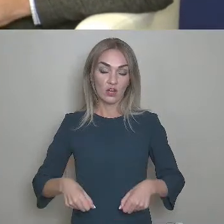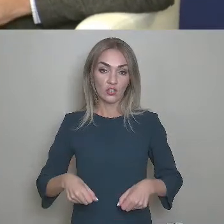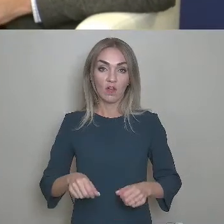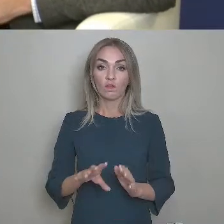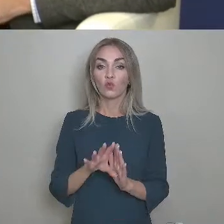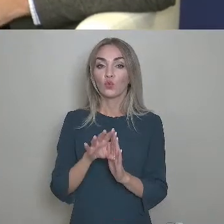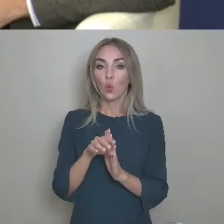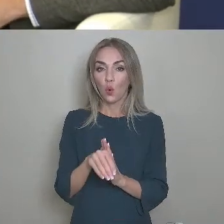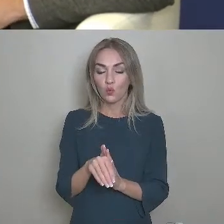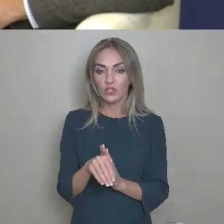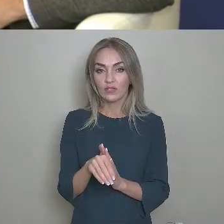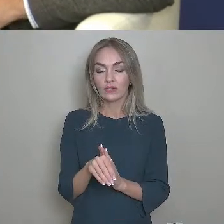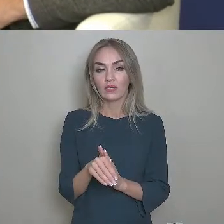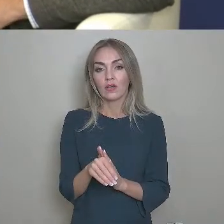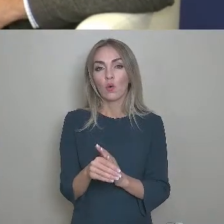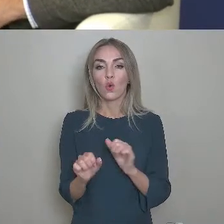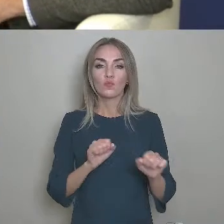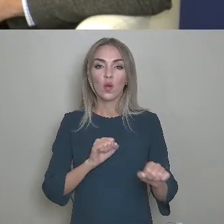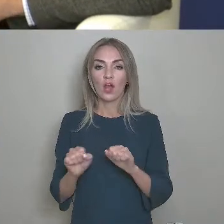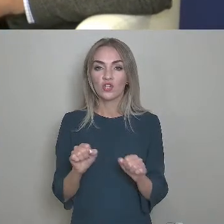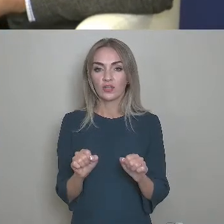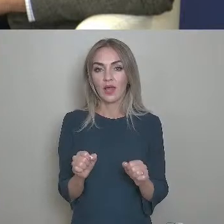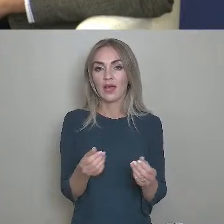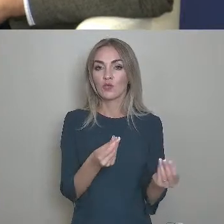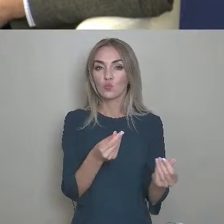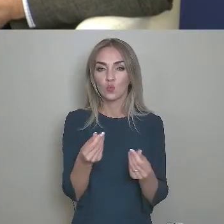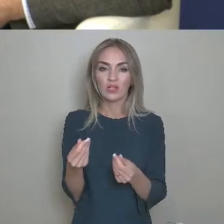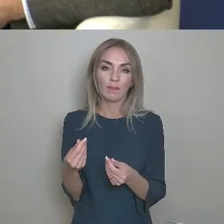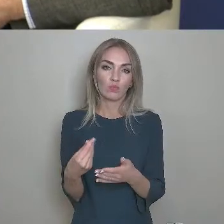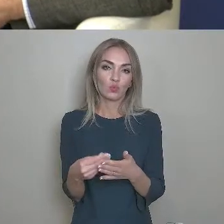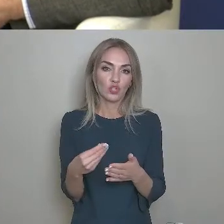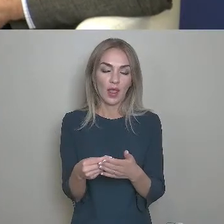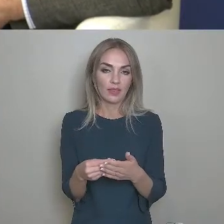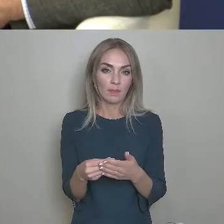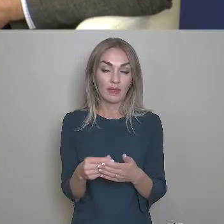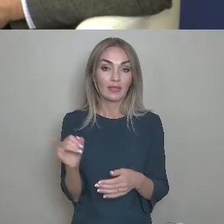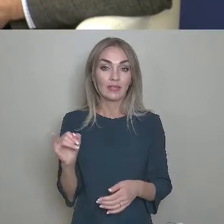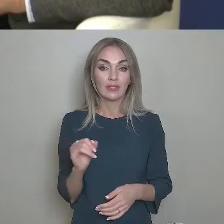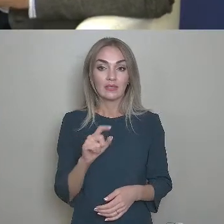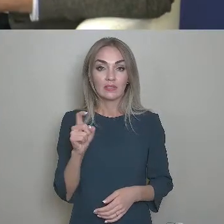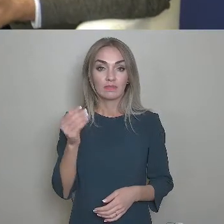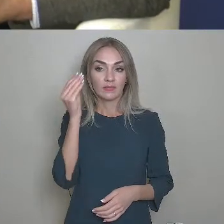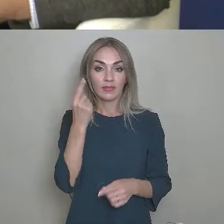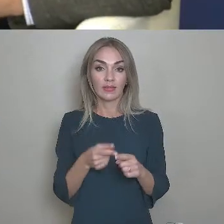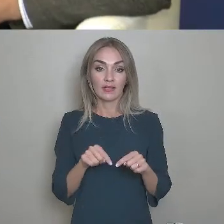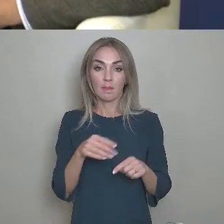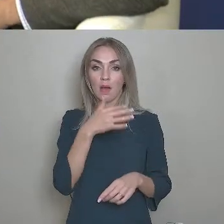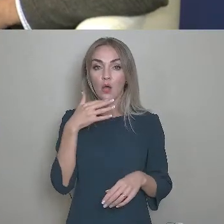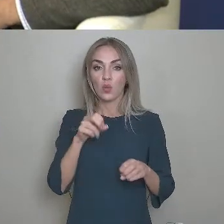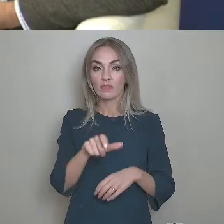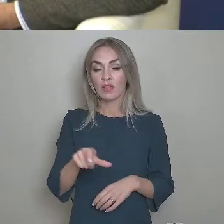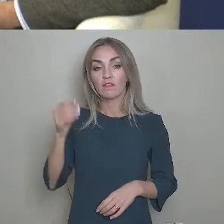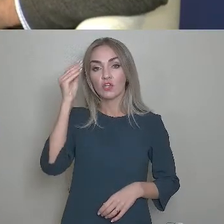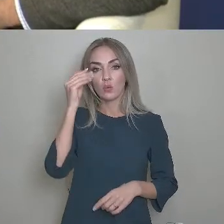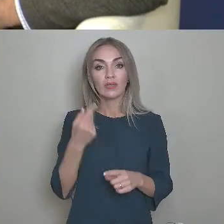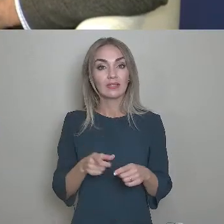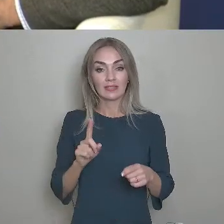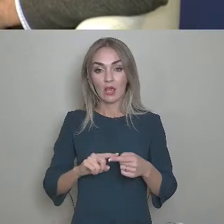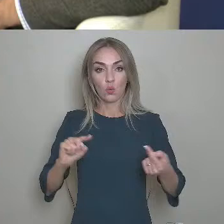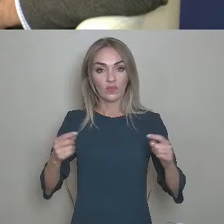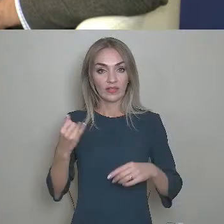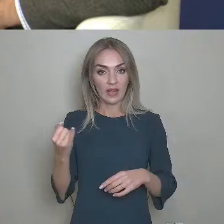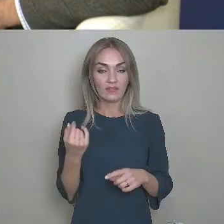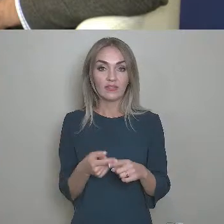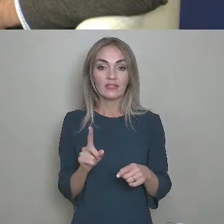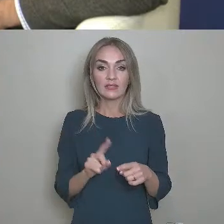the authority to themselves. In terms of budget, resources, and things things like that. And a lot of experts